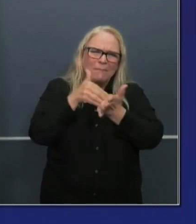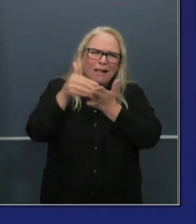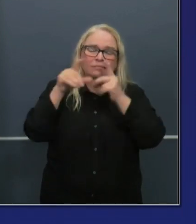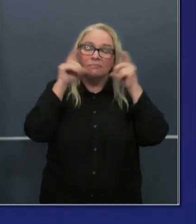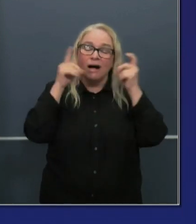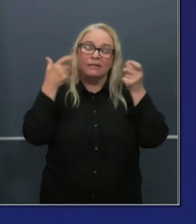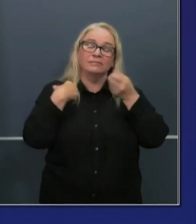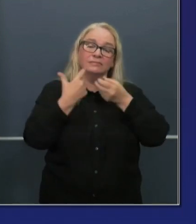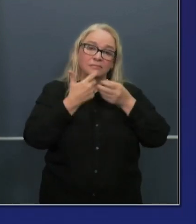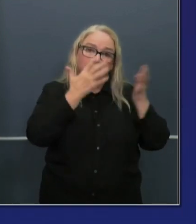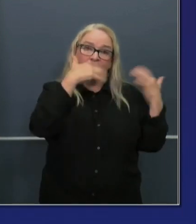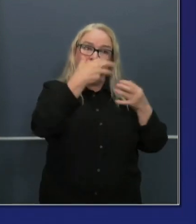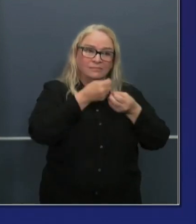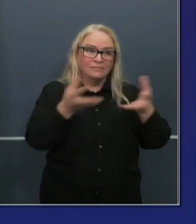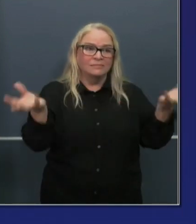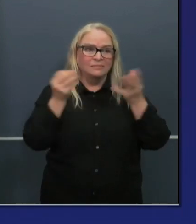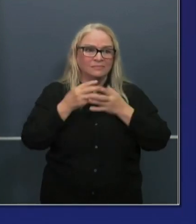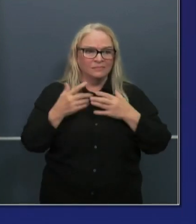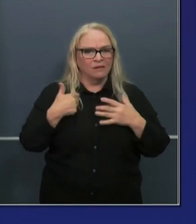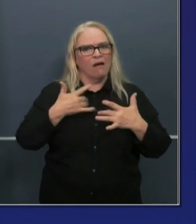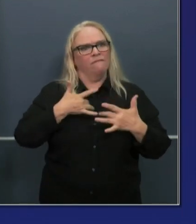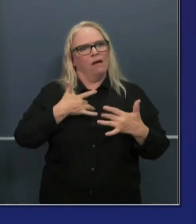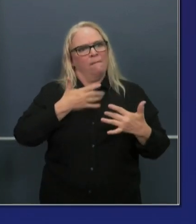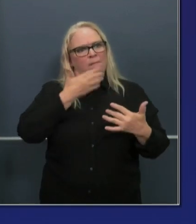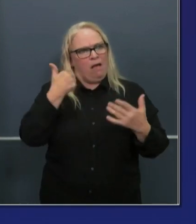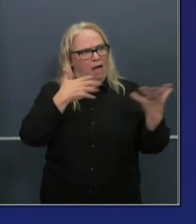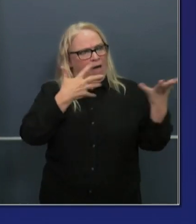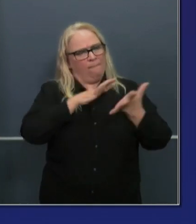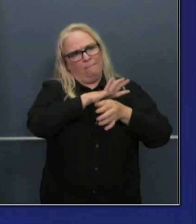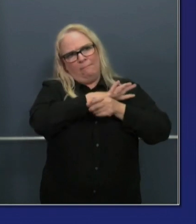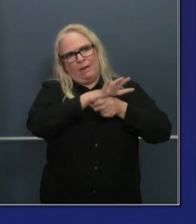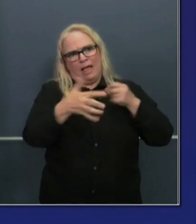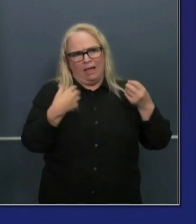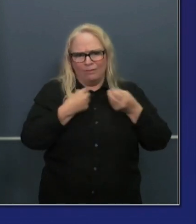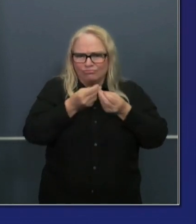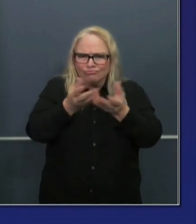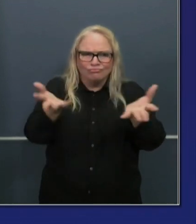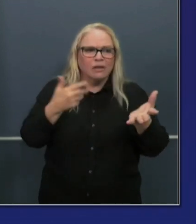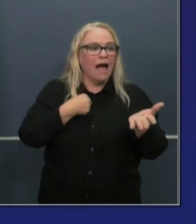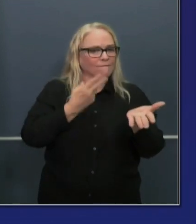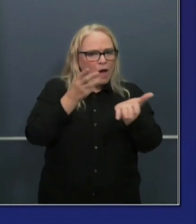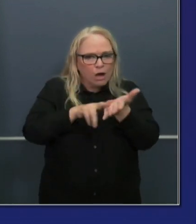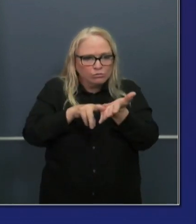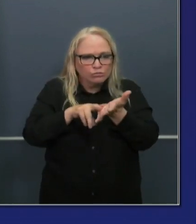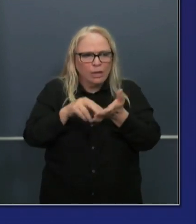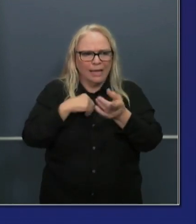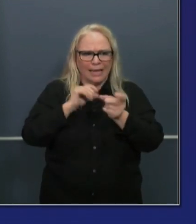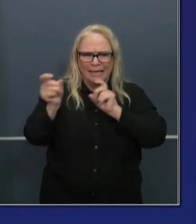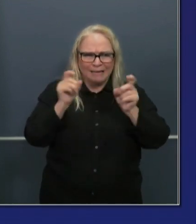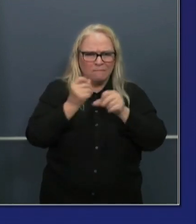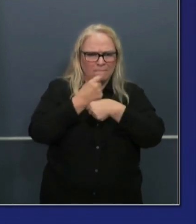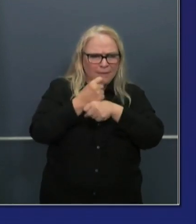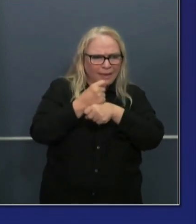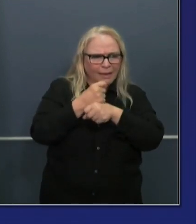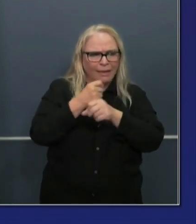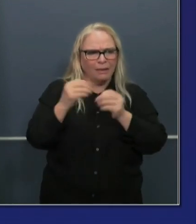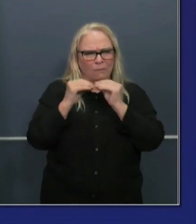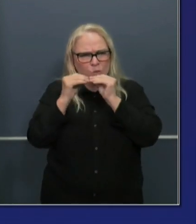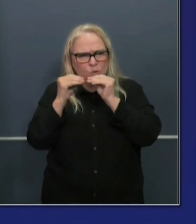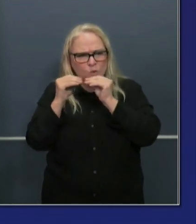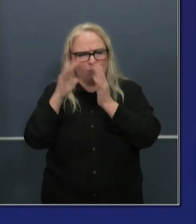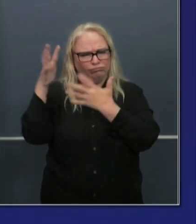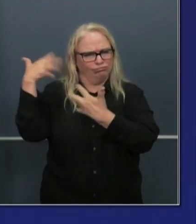has paid off, and we're very proud of the contract. You know, it's July 1st. We made commitments on that contract. It was a